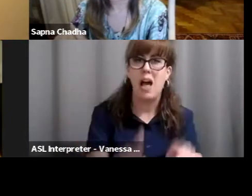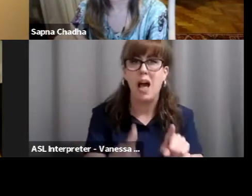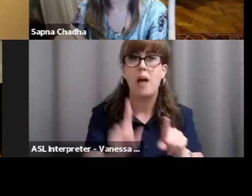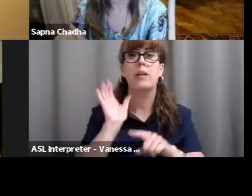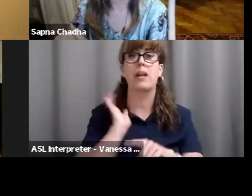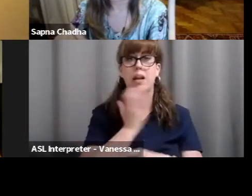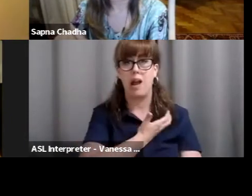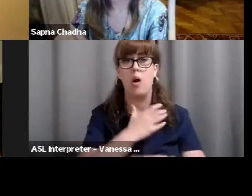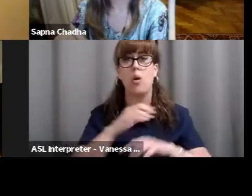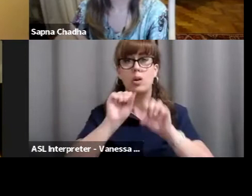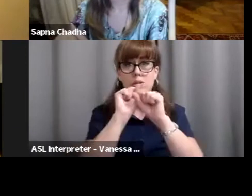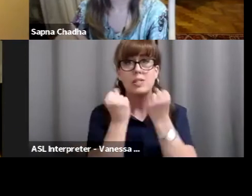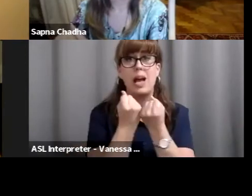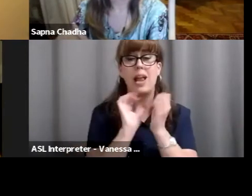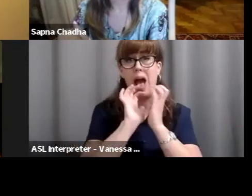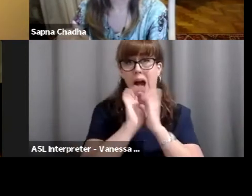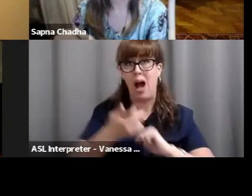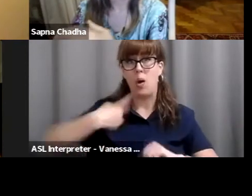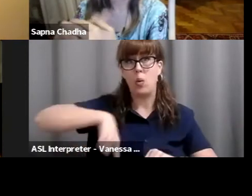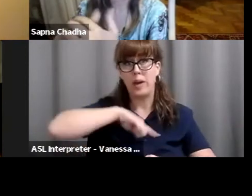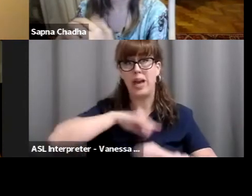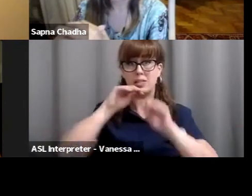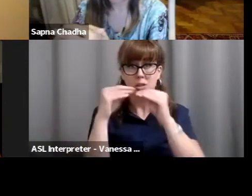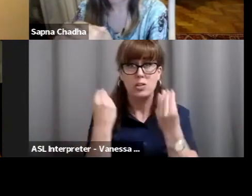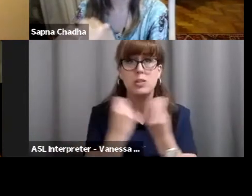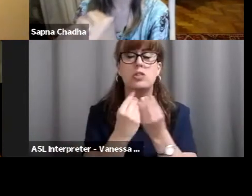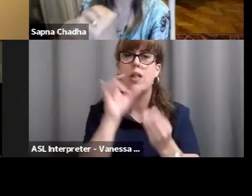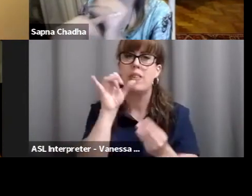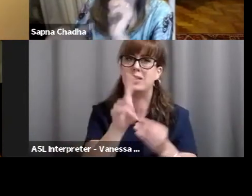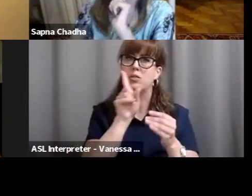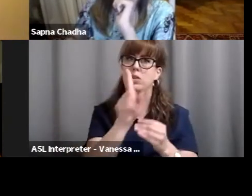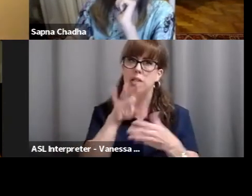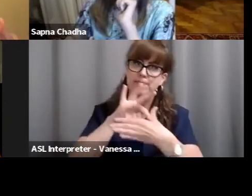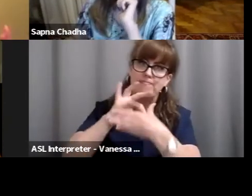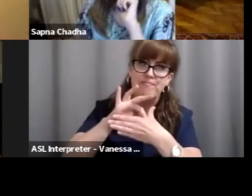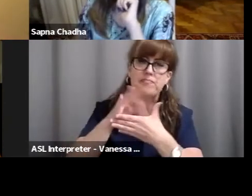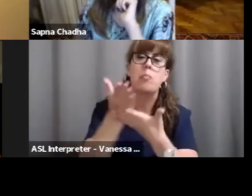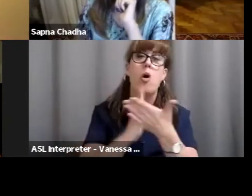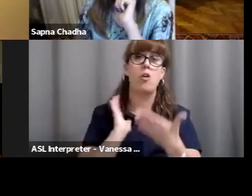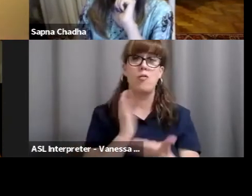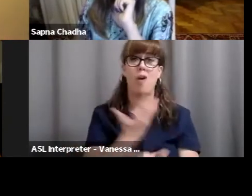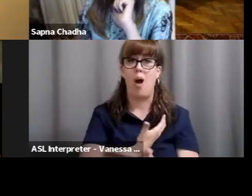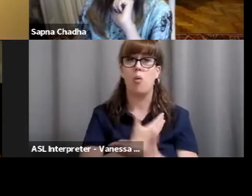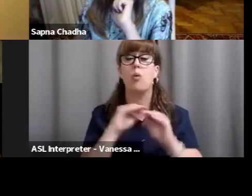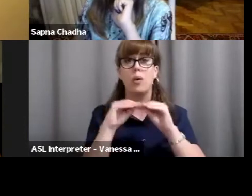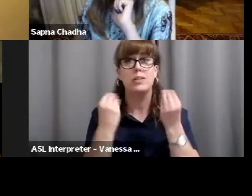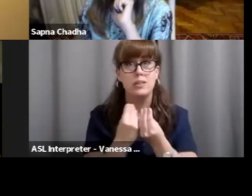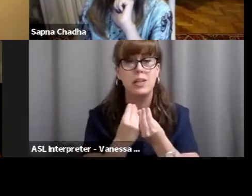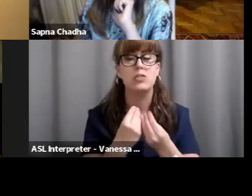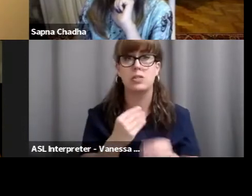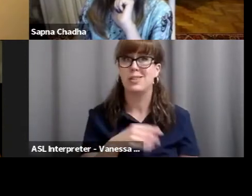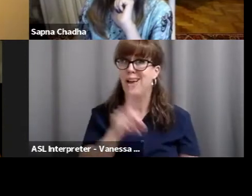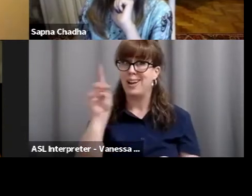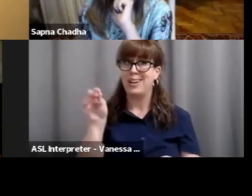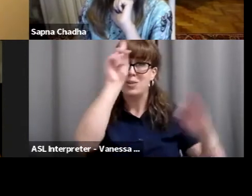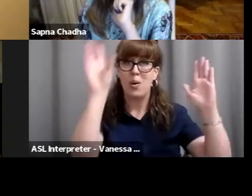is something very, very integral part of our organization. And I do hope that, more and more organizations sort